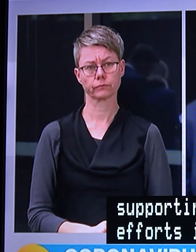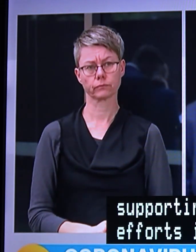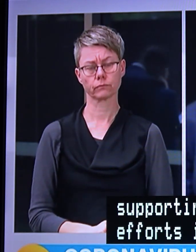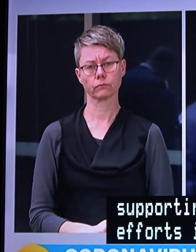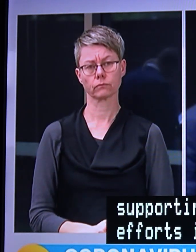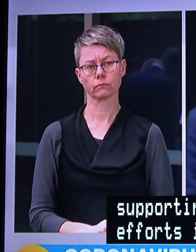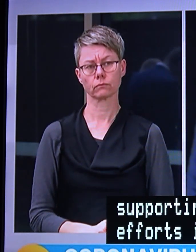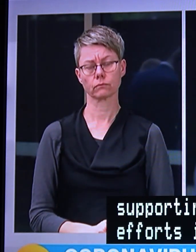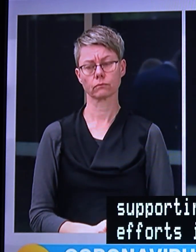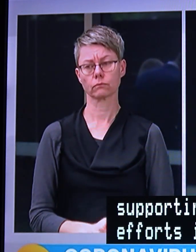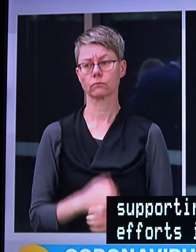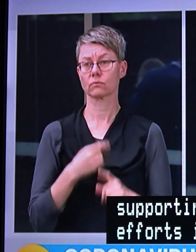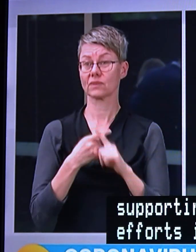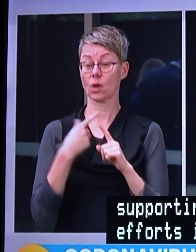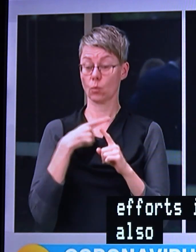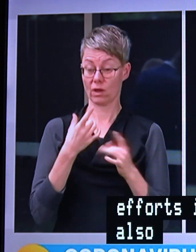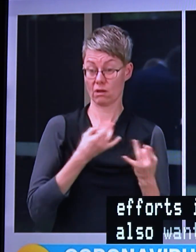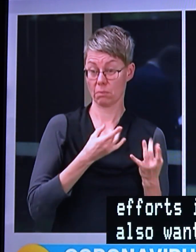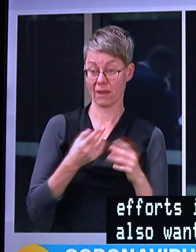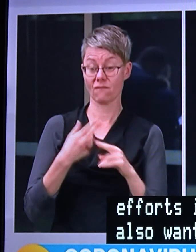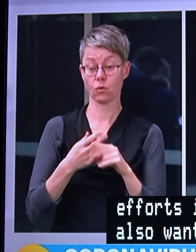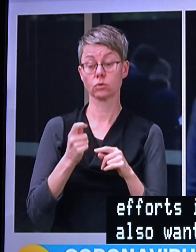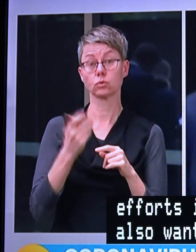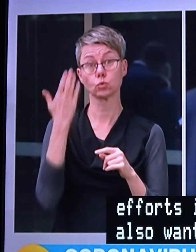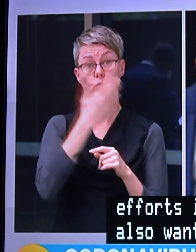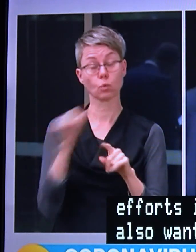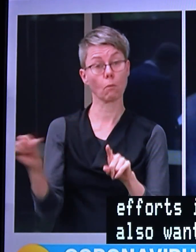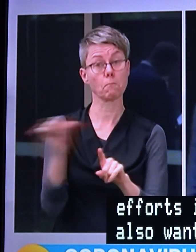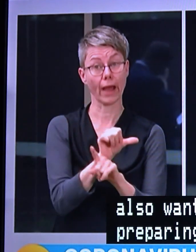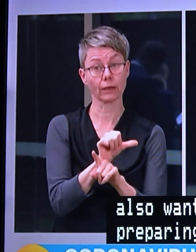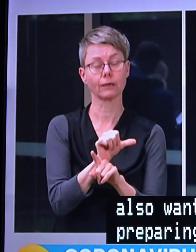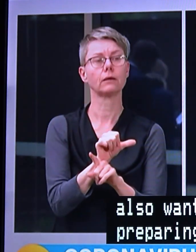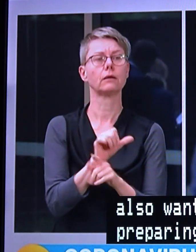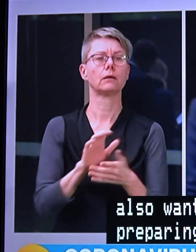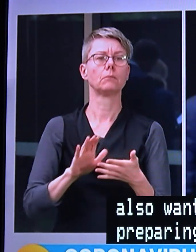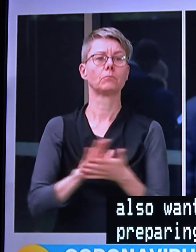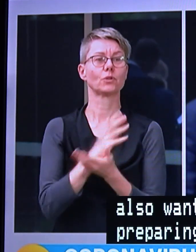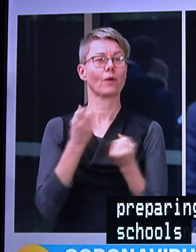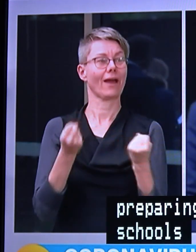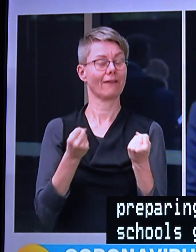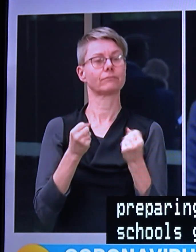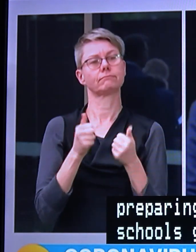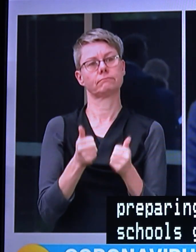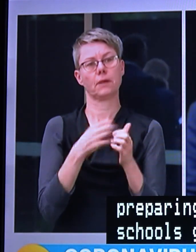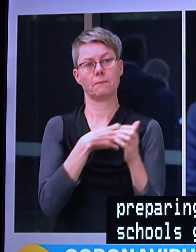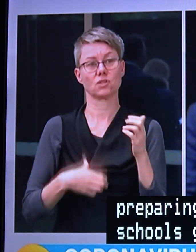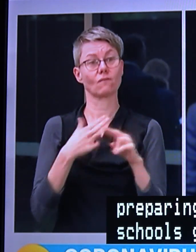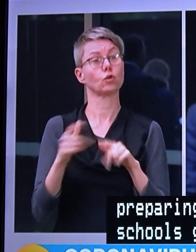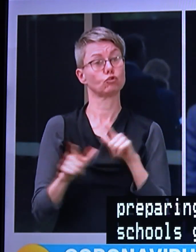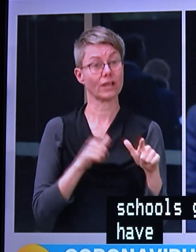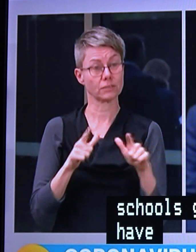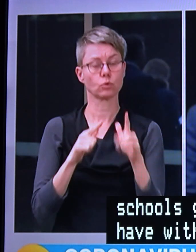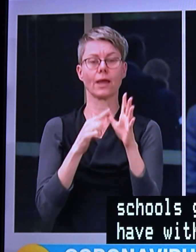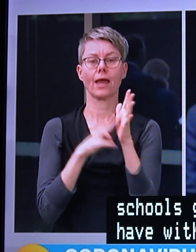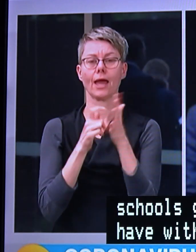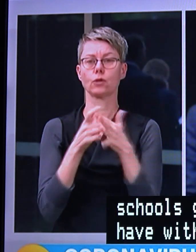stress that we are preparing in every way possible for schools going back. I'm very pleased to have with me today the outstanding Minister for Transport,